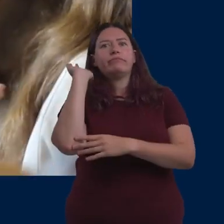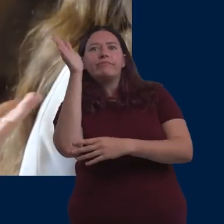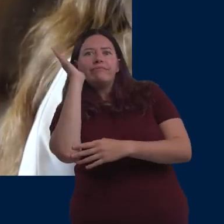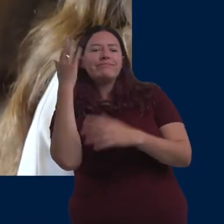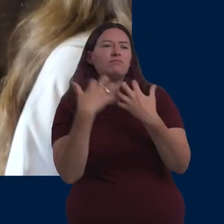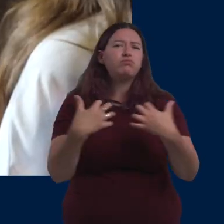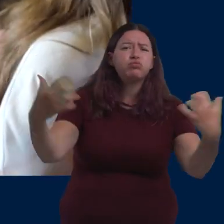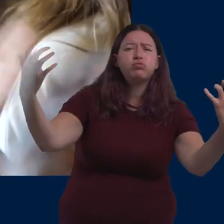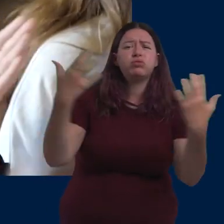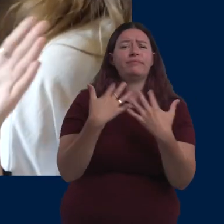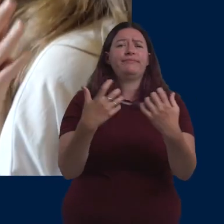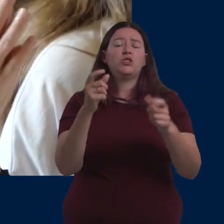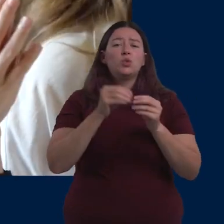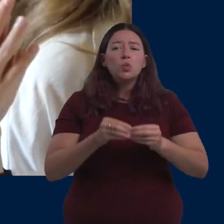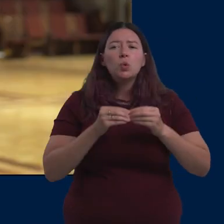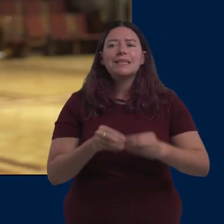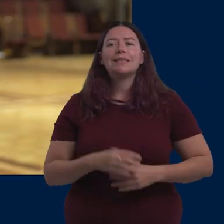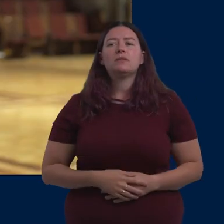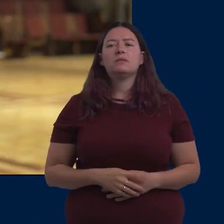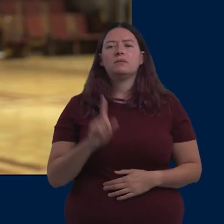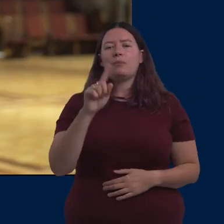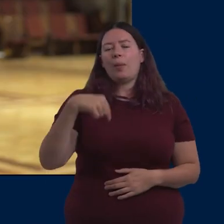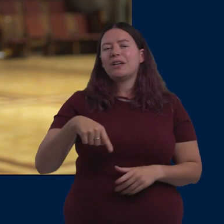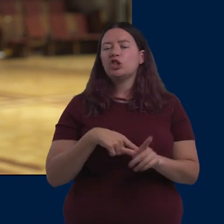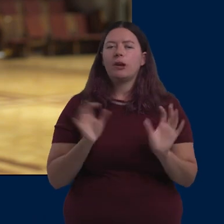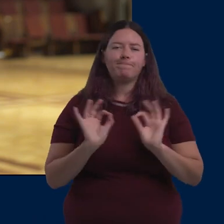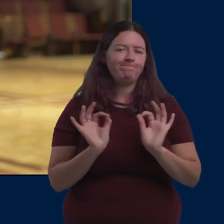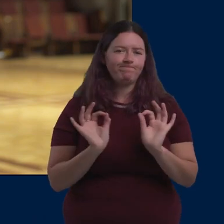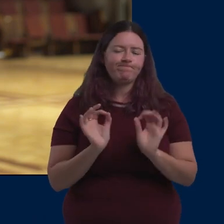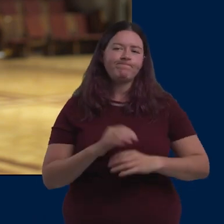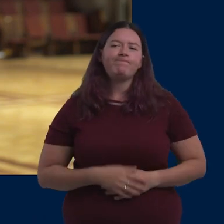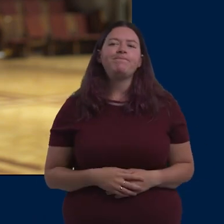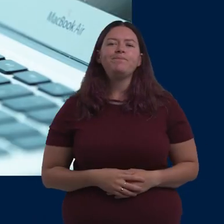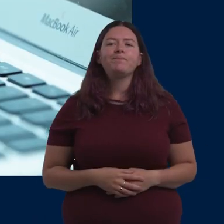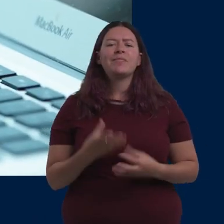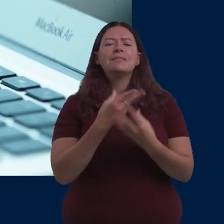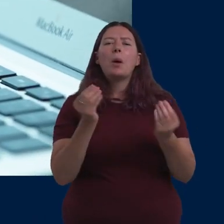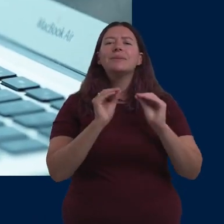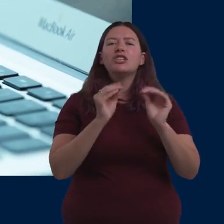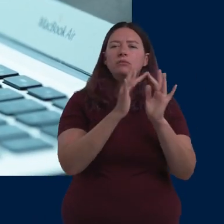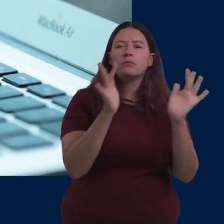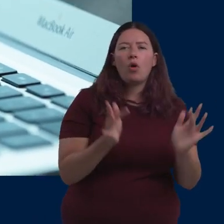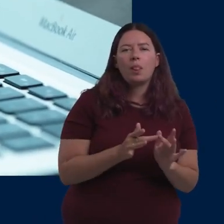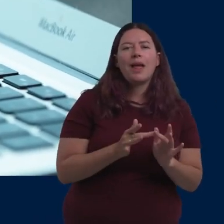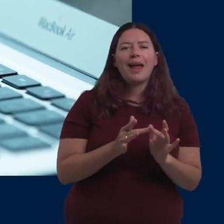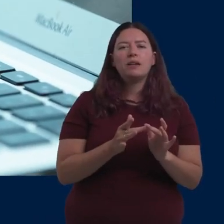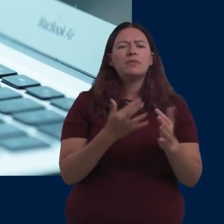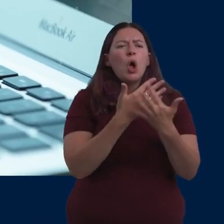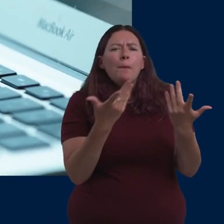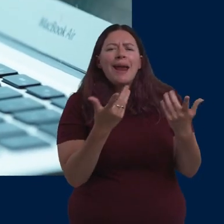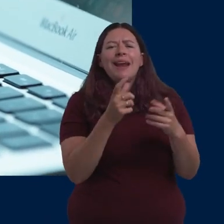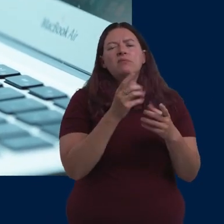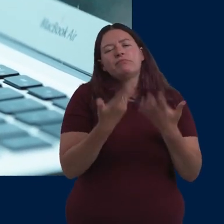students in large lecture theatres. This will not happen this year. Some of your teaching will be